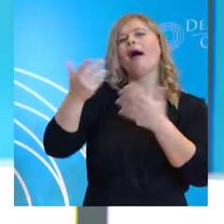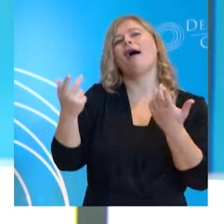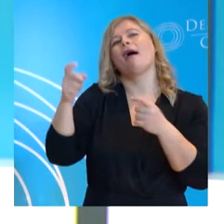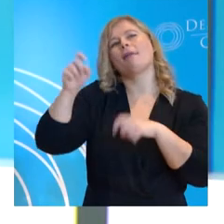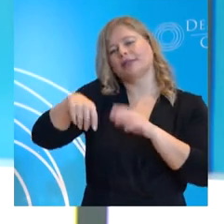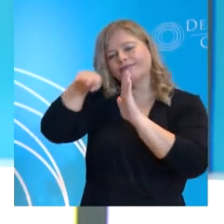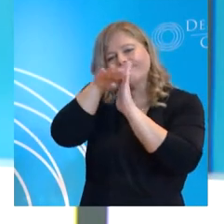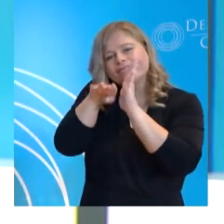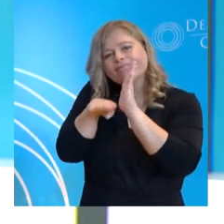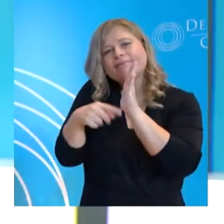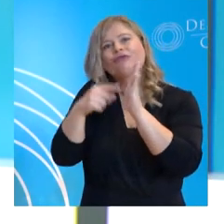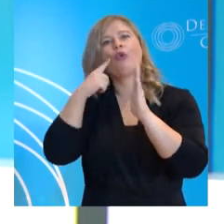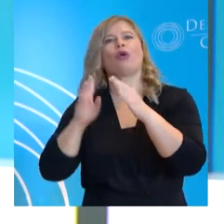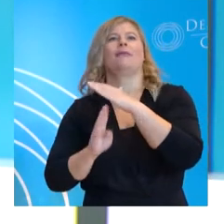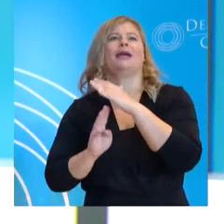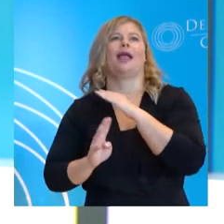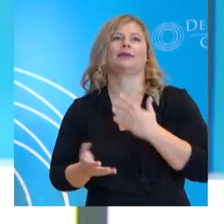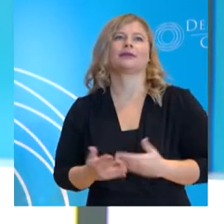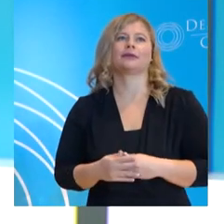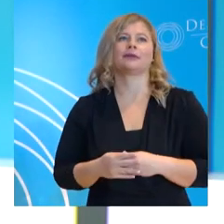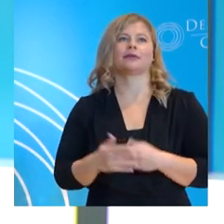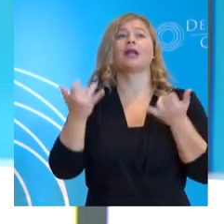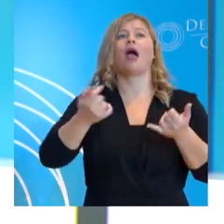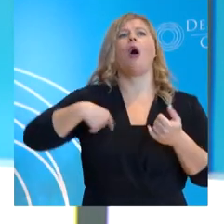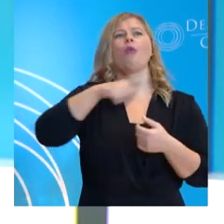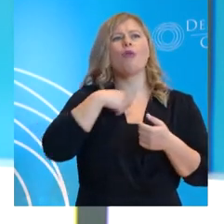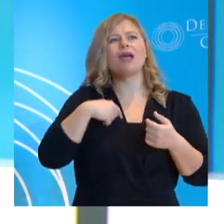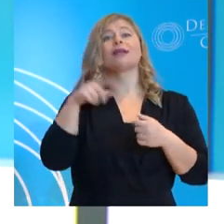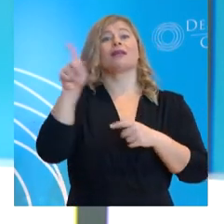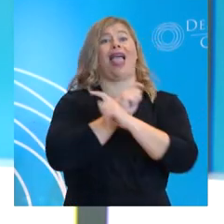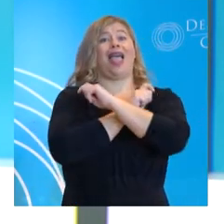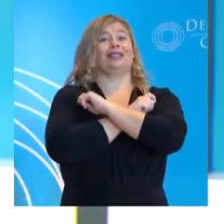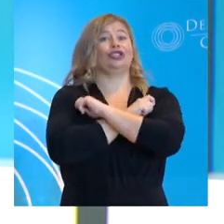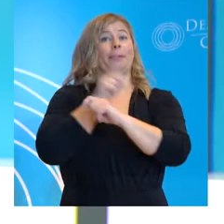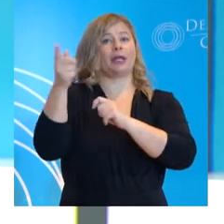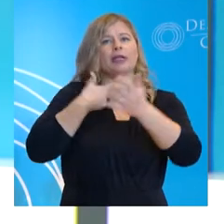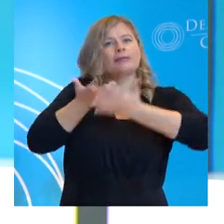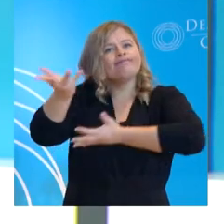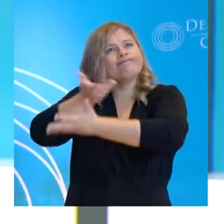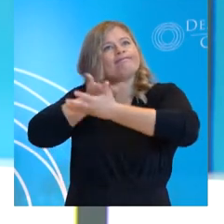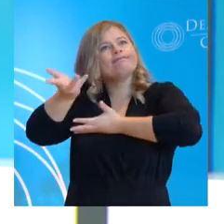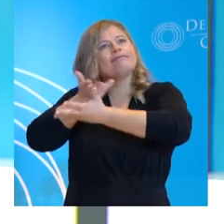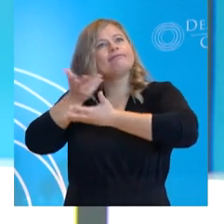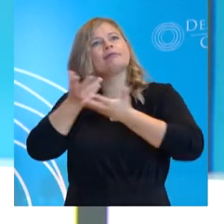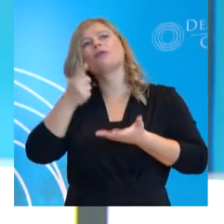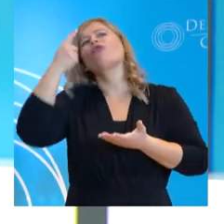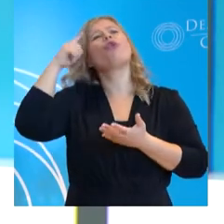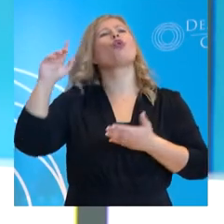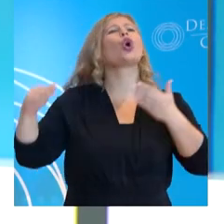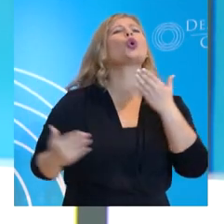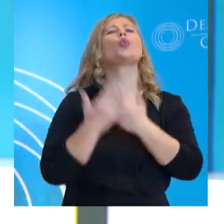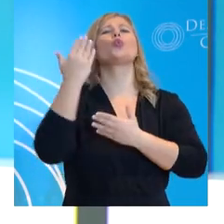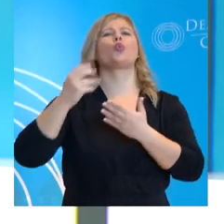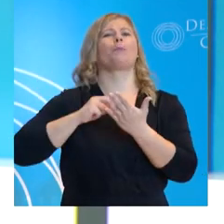For example, we're in discussion with Egypt to put together what I think is going to be a very innovative pilot program to cover